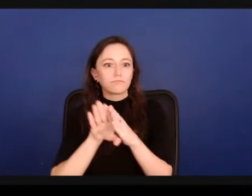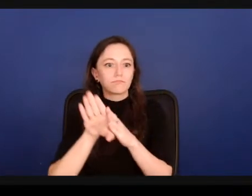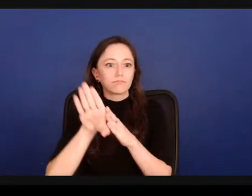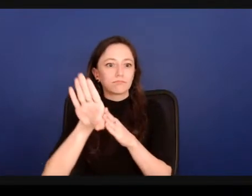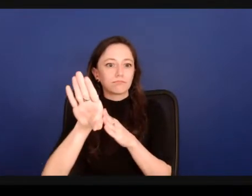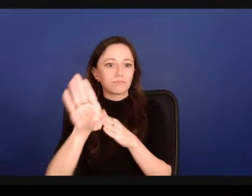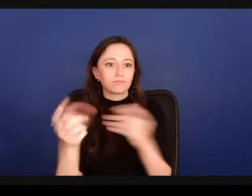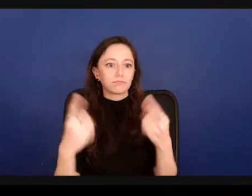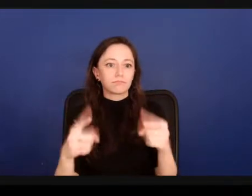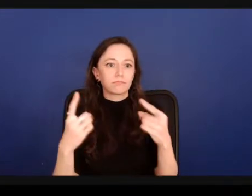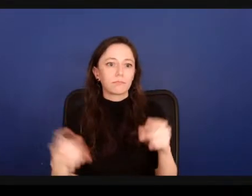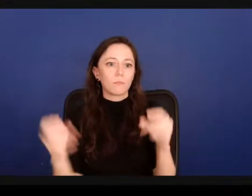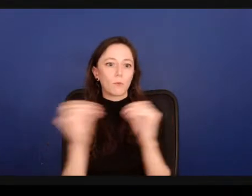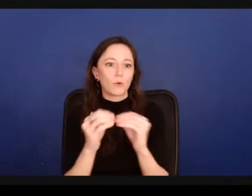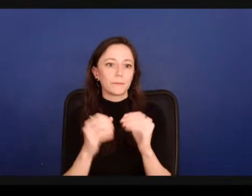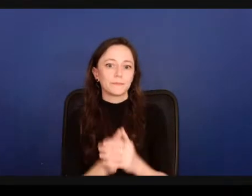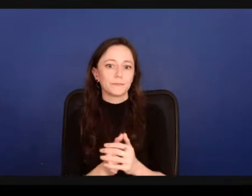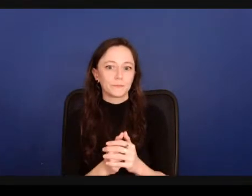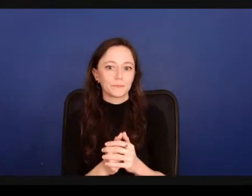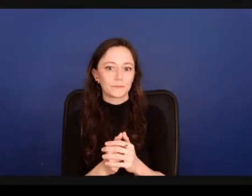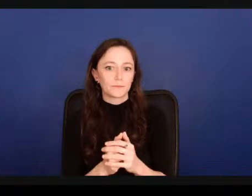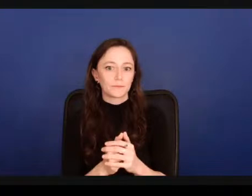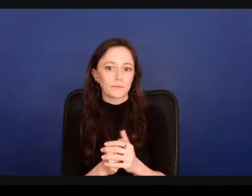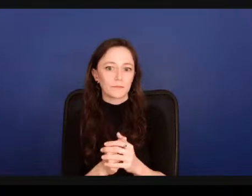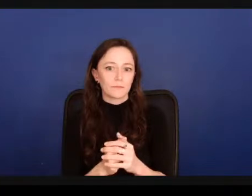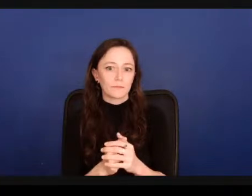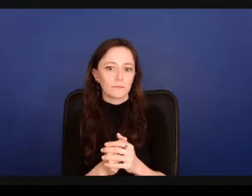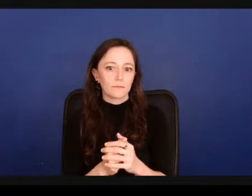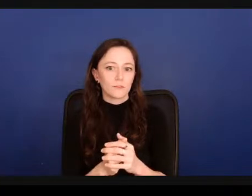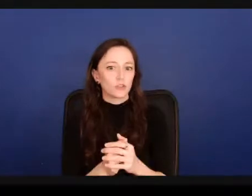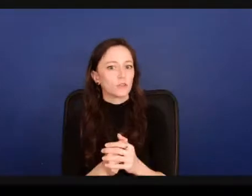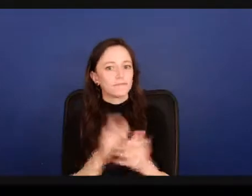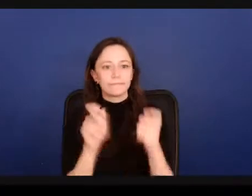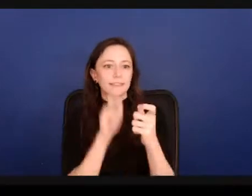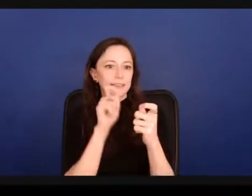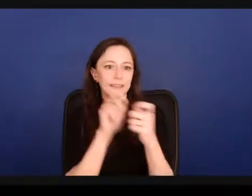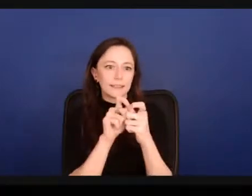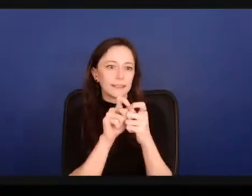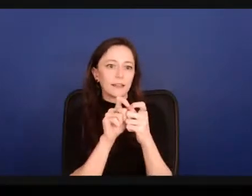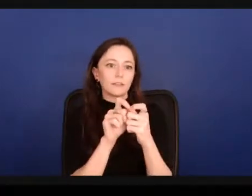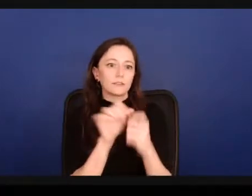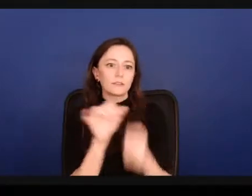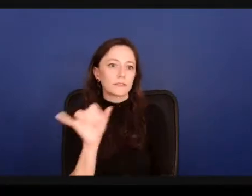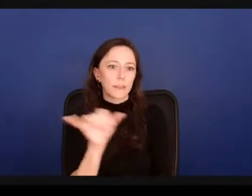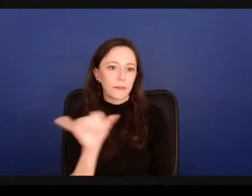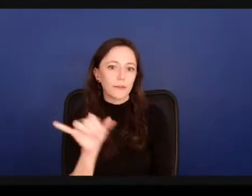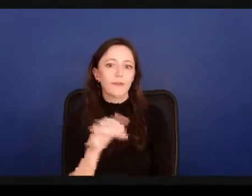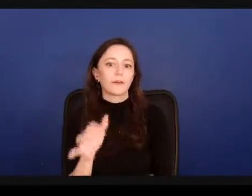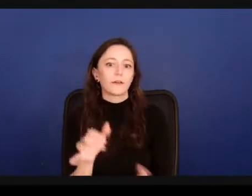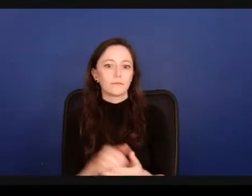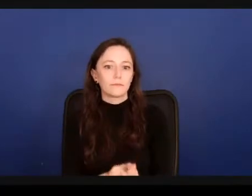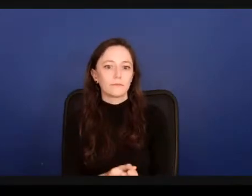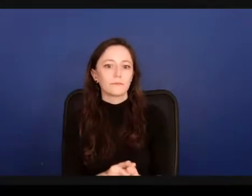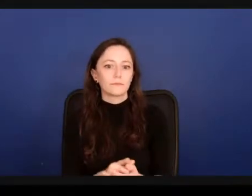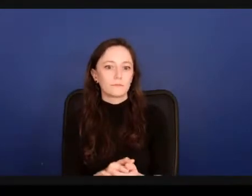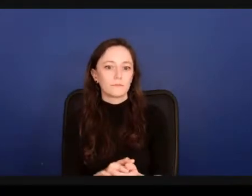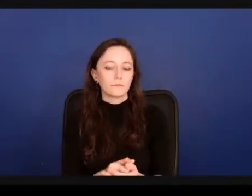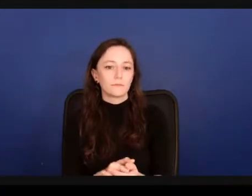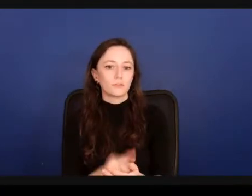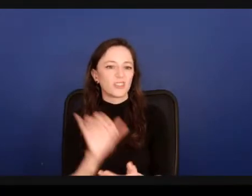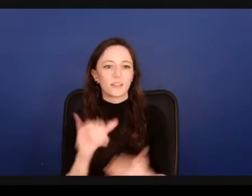The rest is, similar details here. That's all the variations are expected to be short with it here.